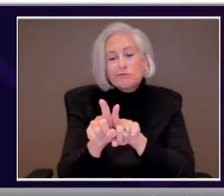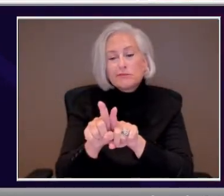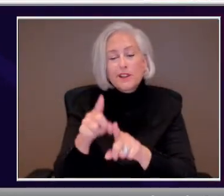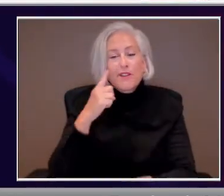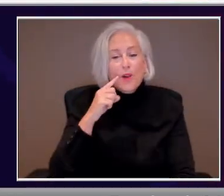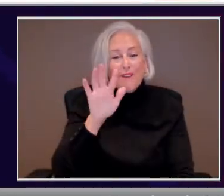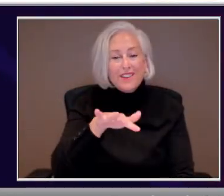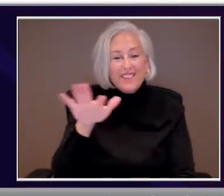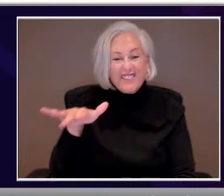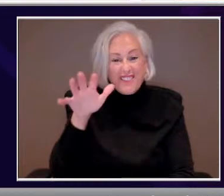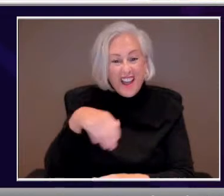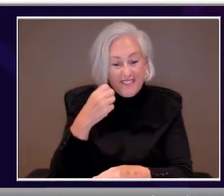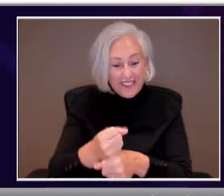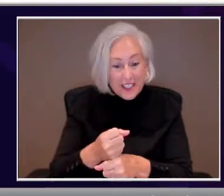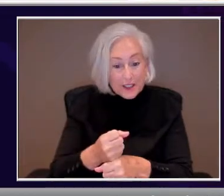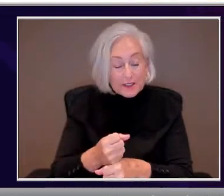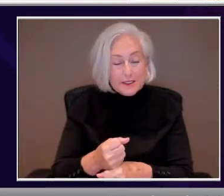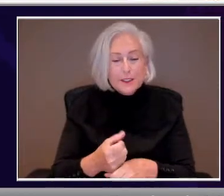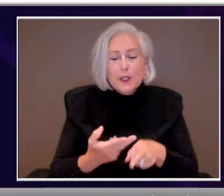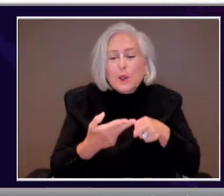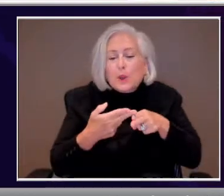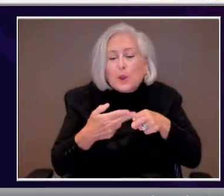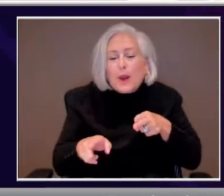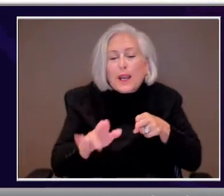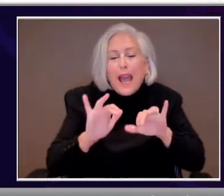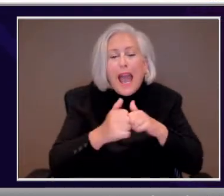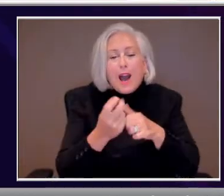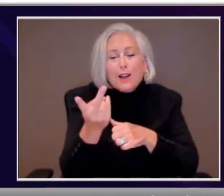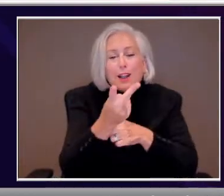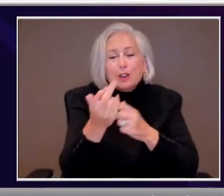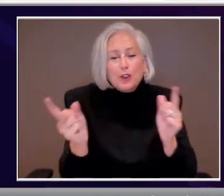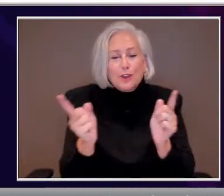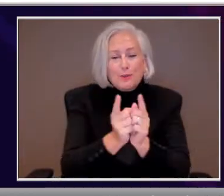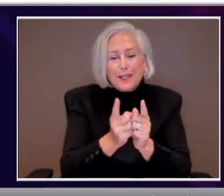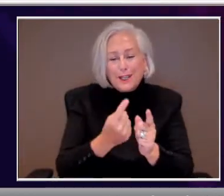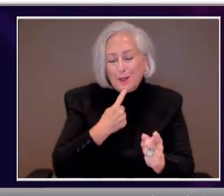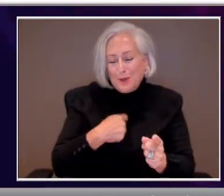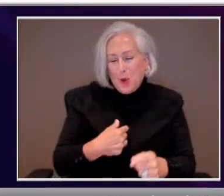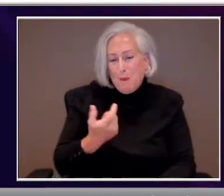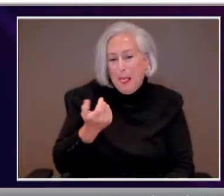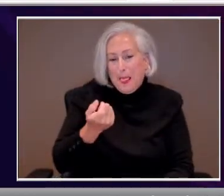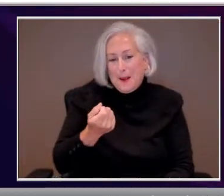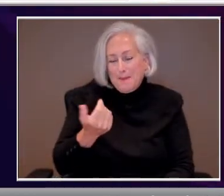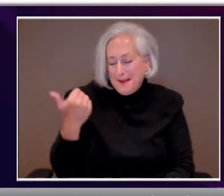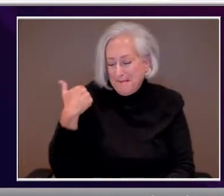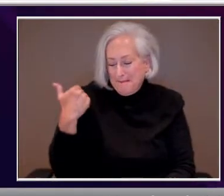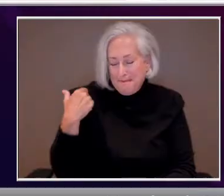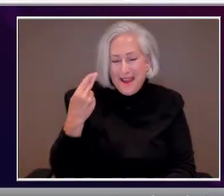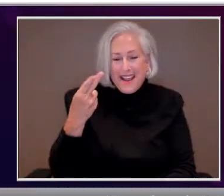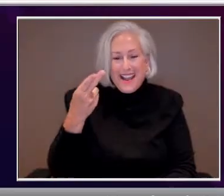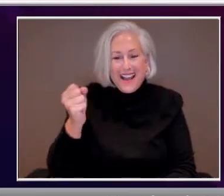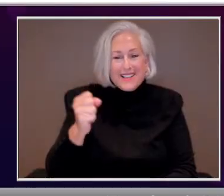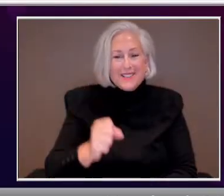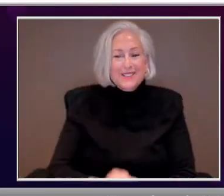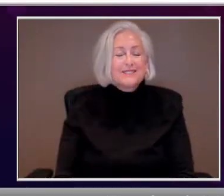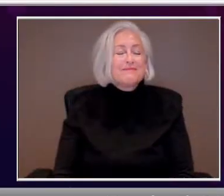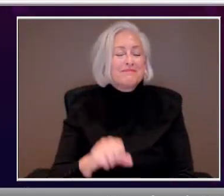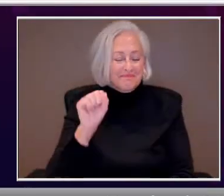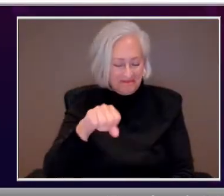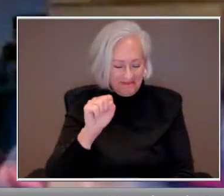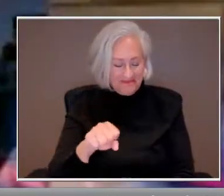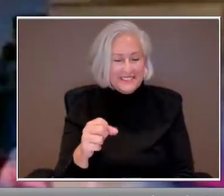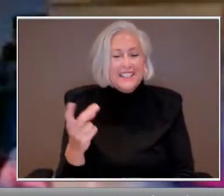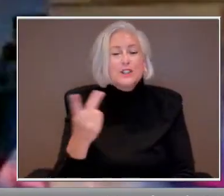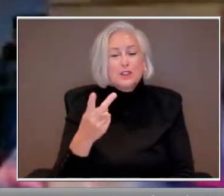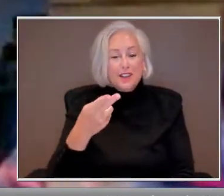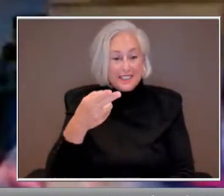quick, how did you guys meet? How did you get together? You told me a little bit about that back in high school. Yes, we were in high school. He